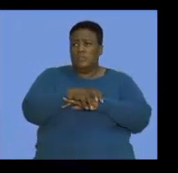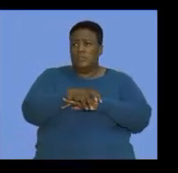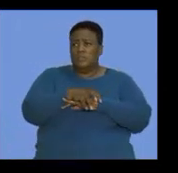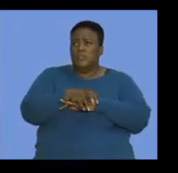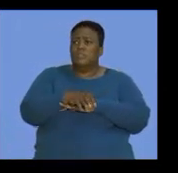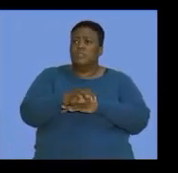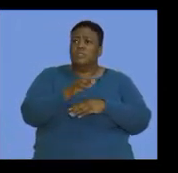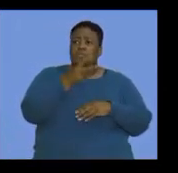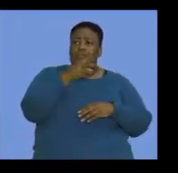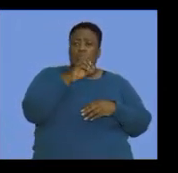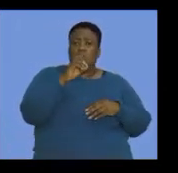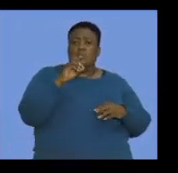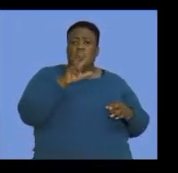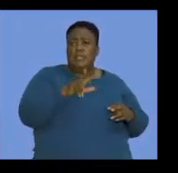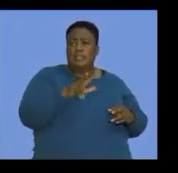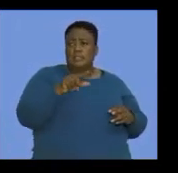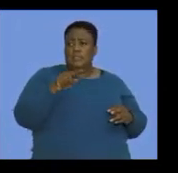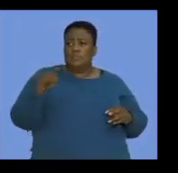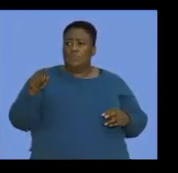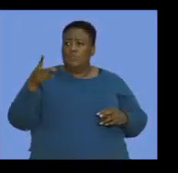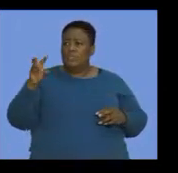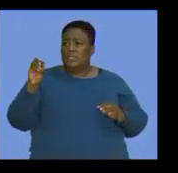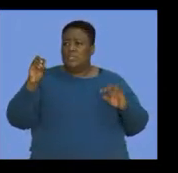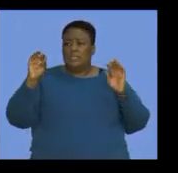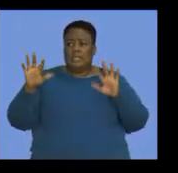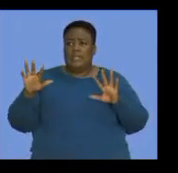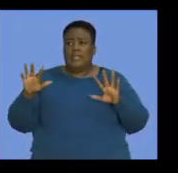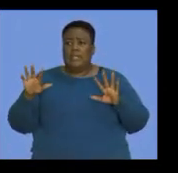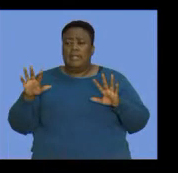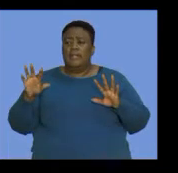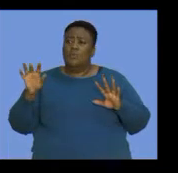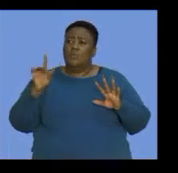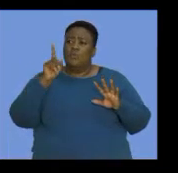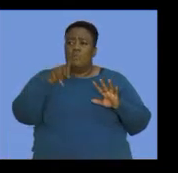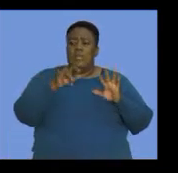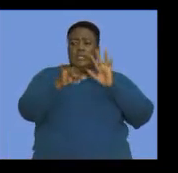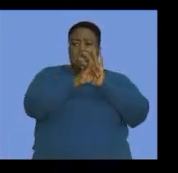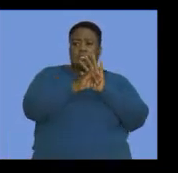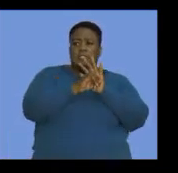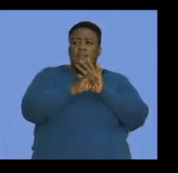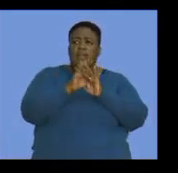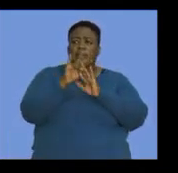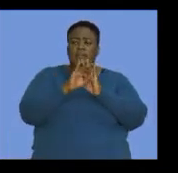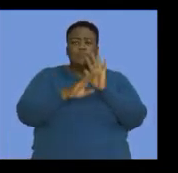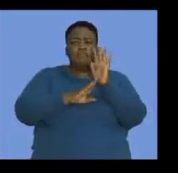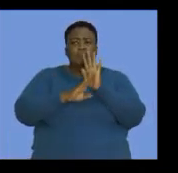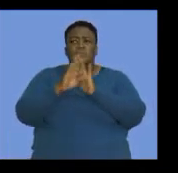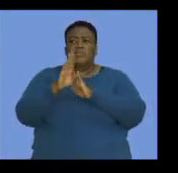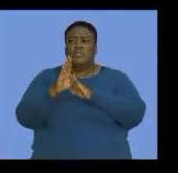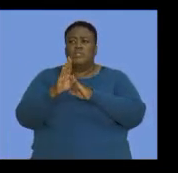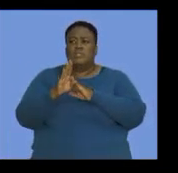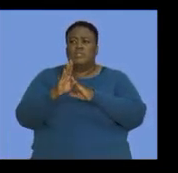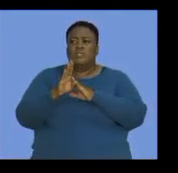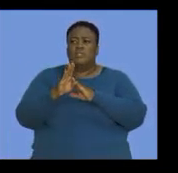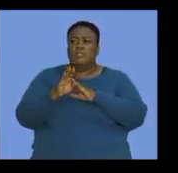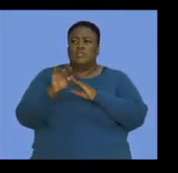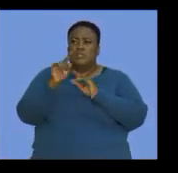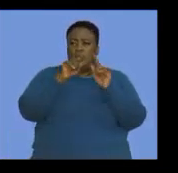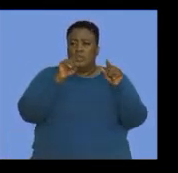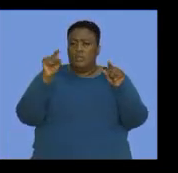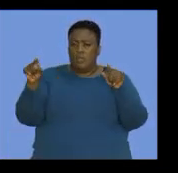province, and it's from 2008 to 2010, and so we've got to identify what is the increase